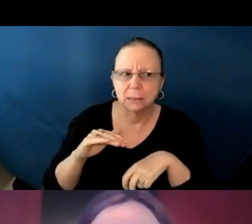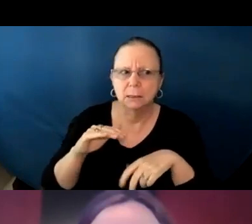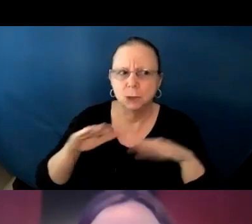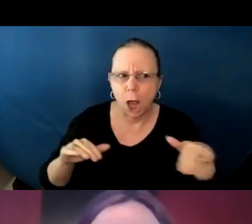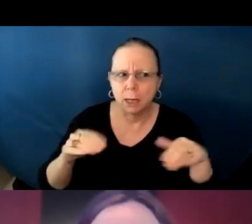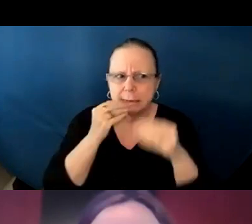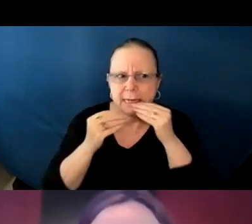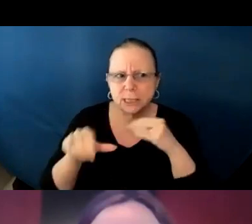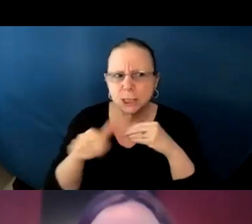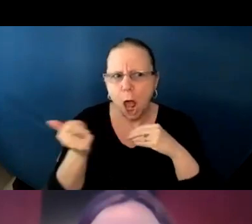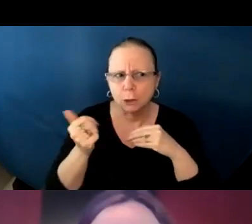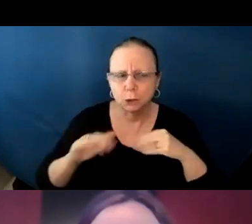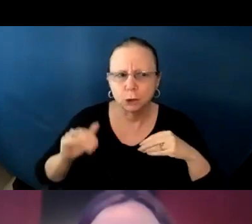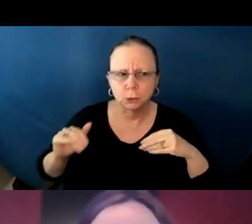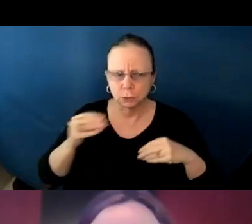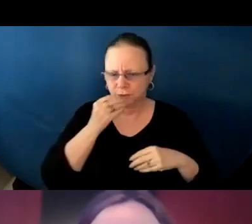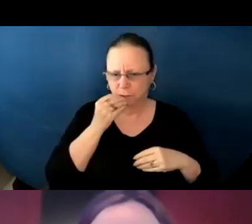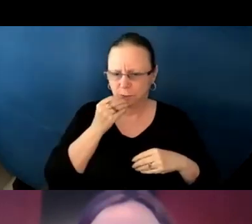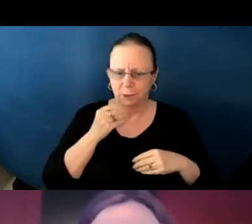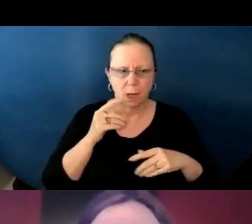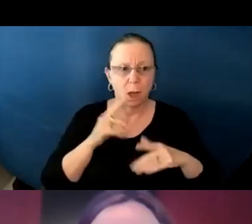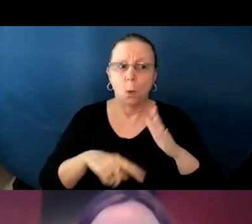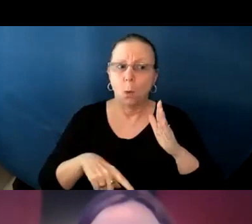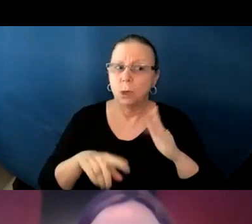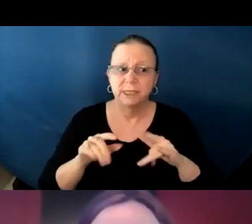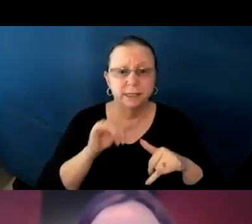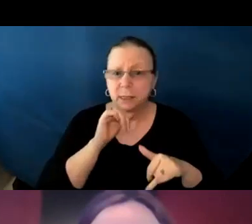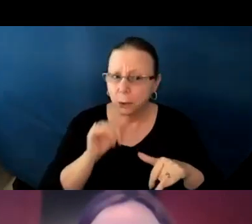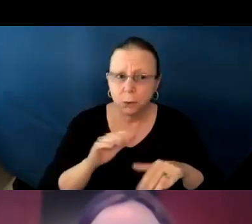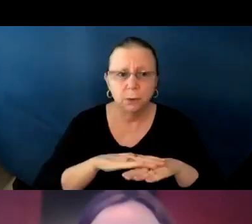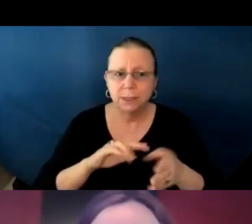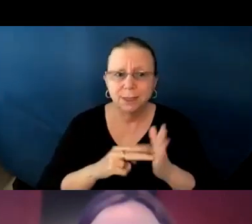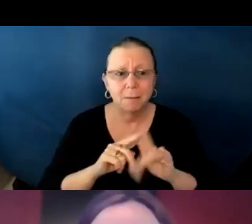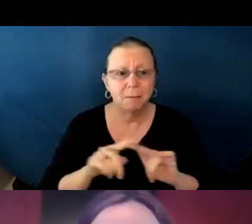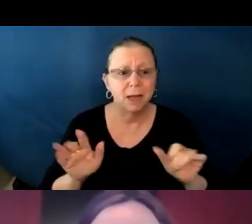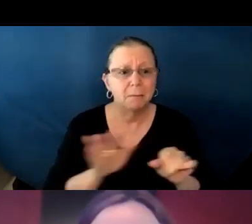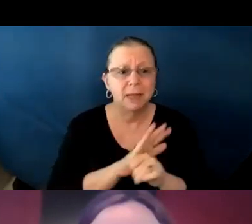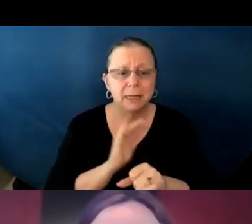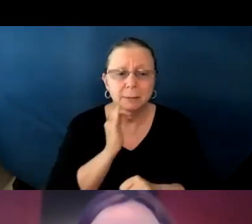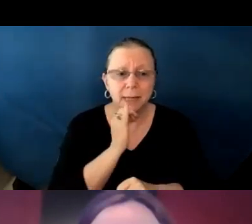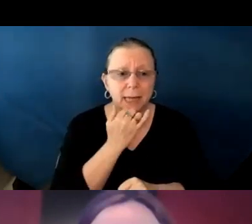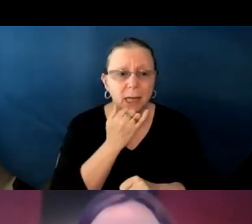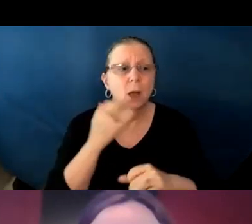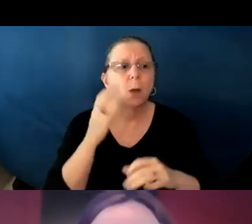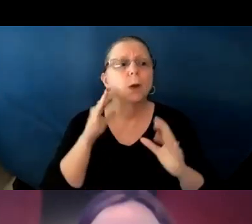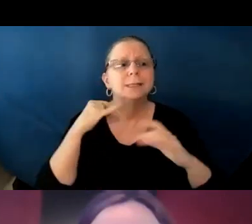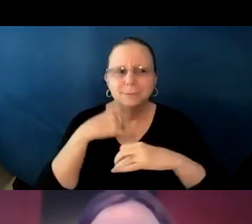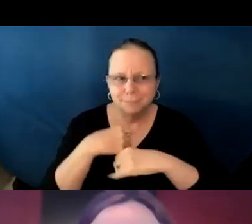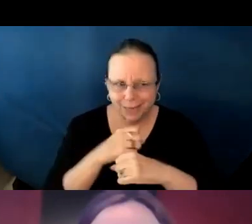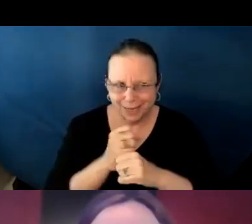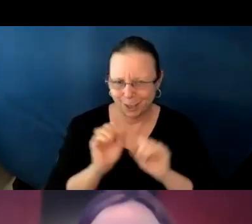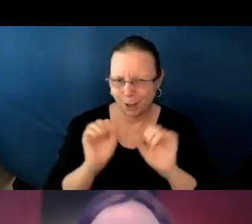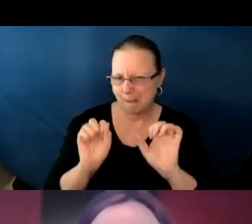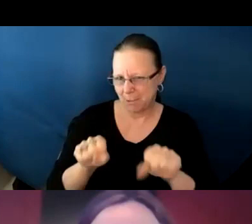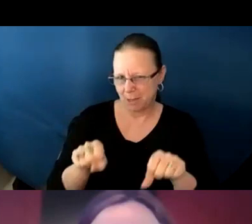food. What she didn't do intentionally, but completely by accident, was create a possibility where